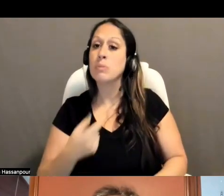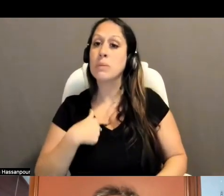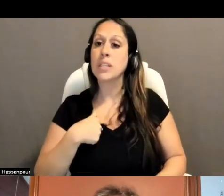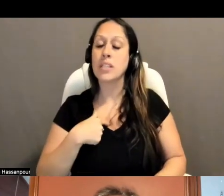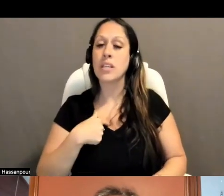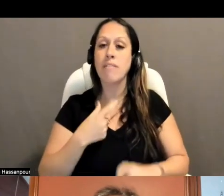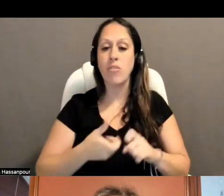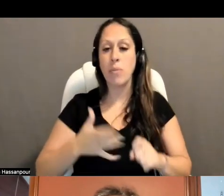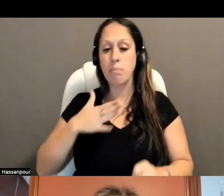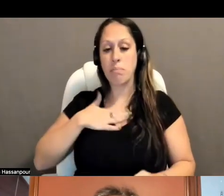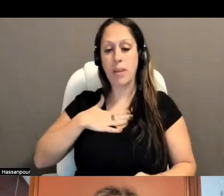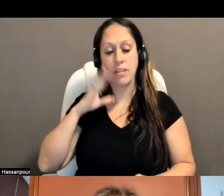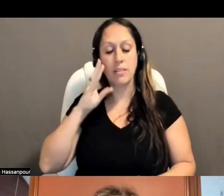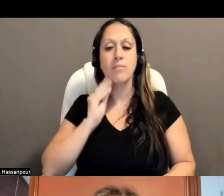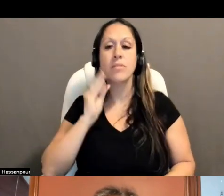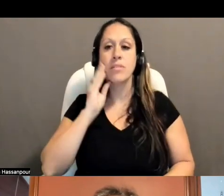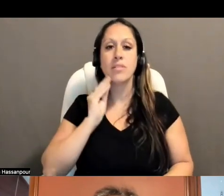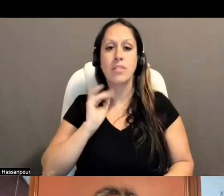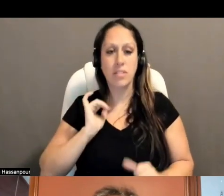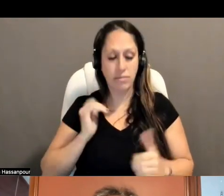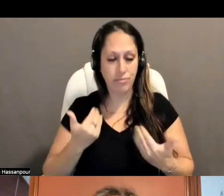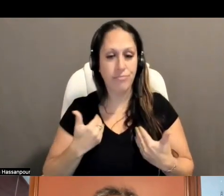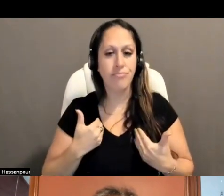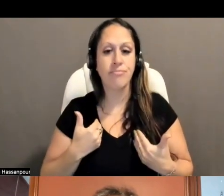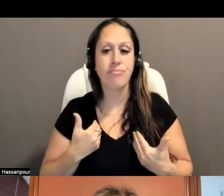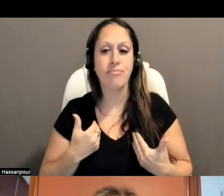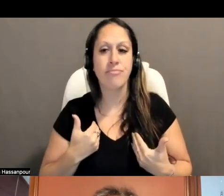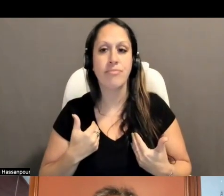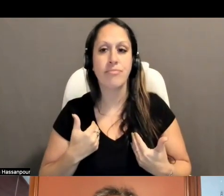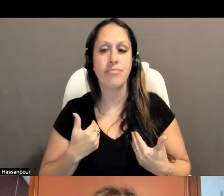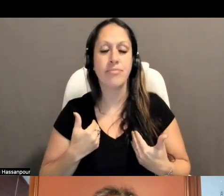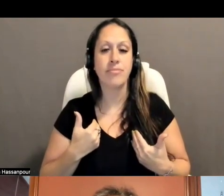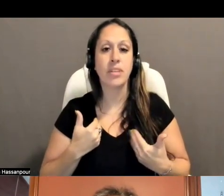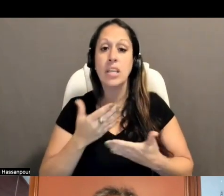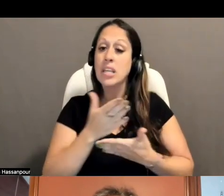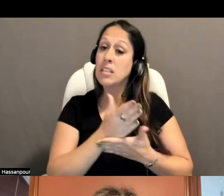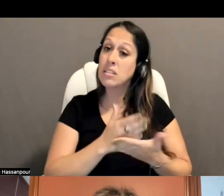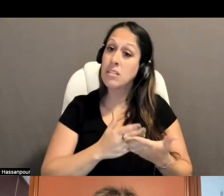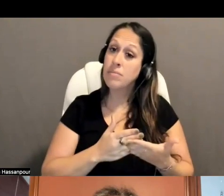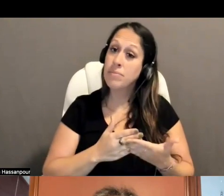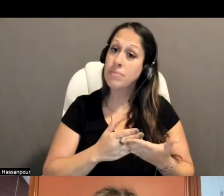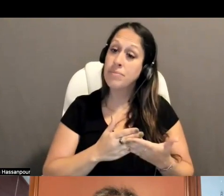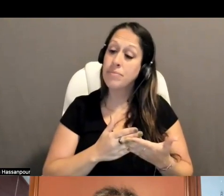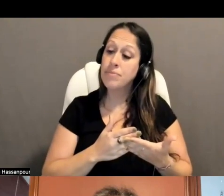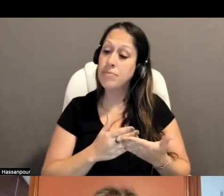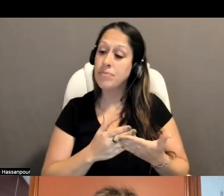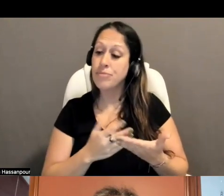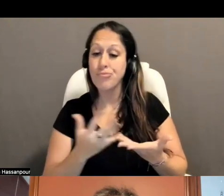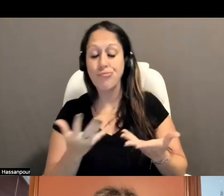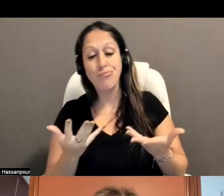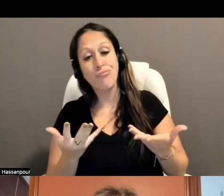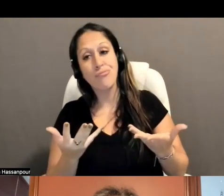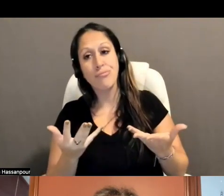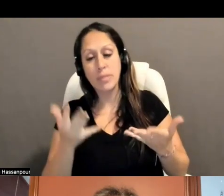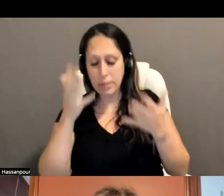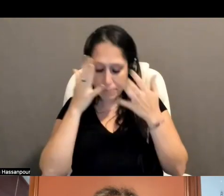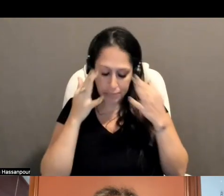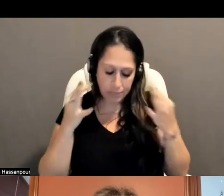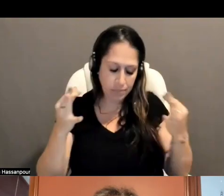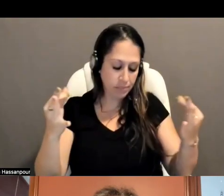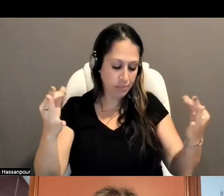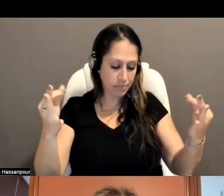an experience I've had. And some of it is just, meditative